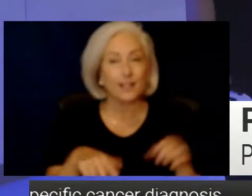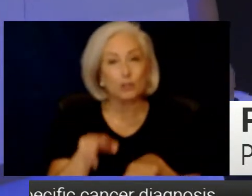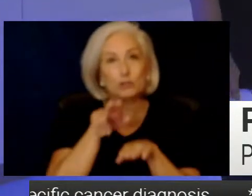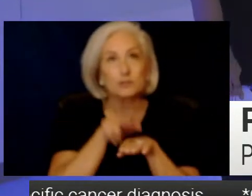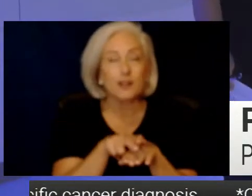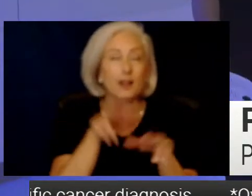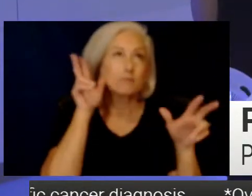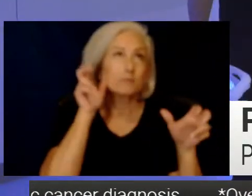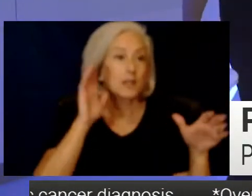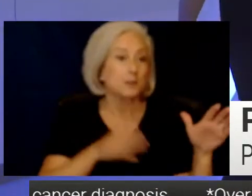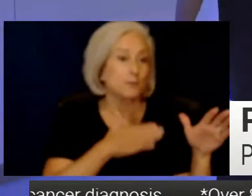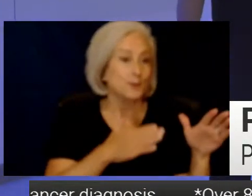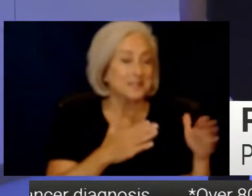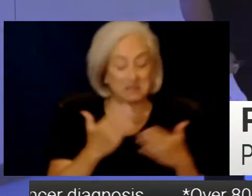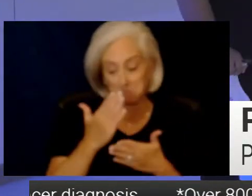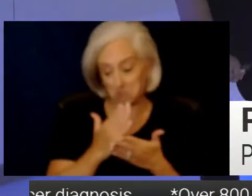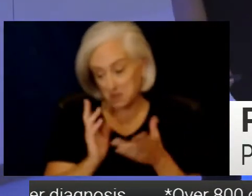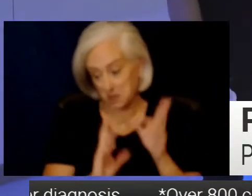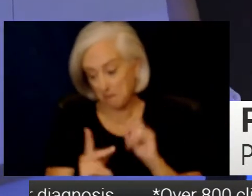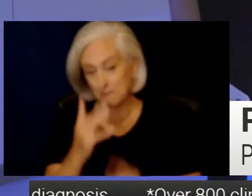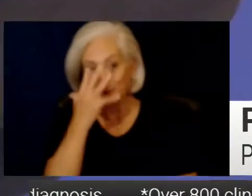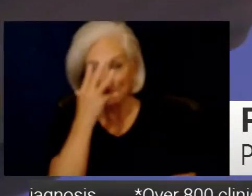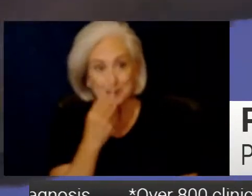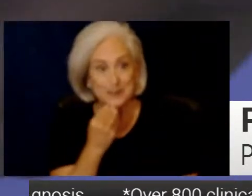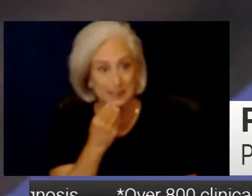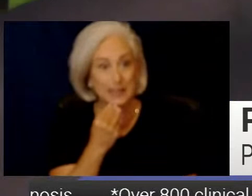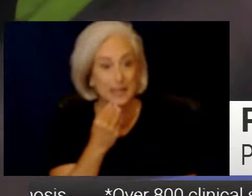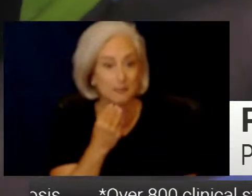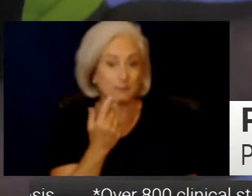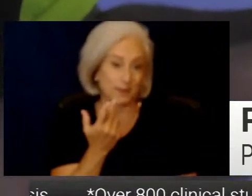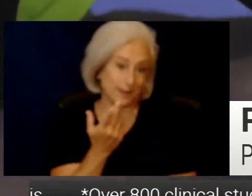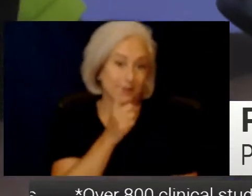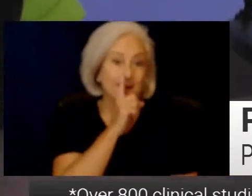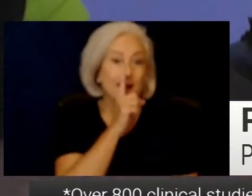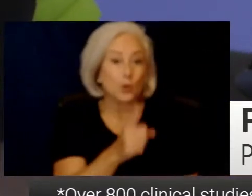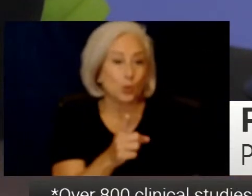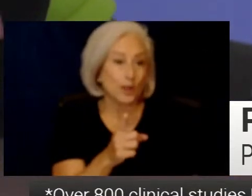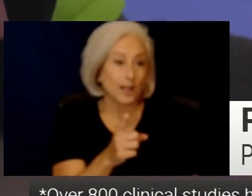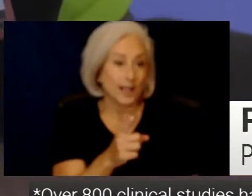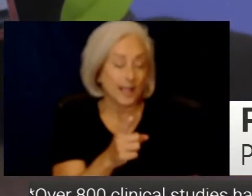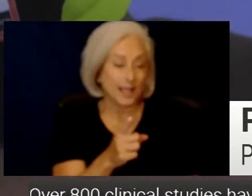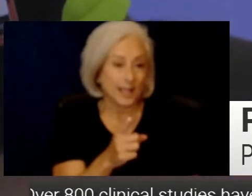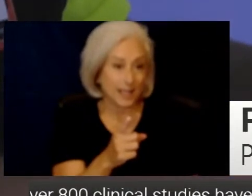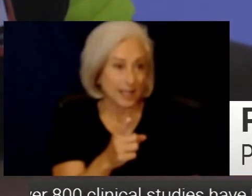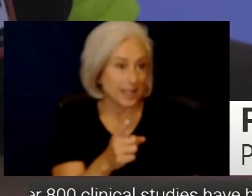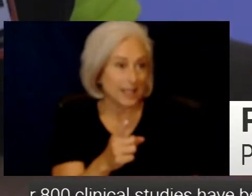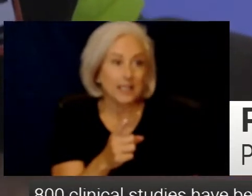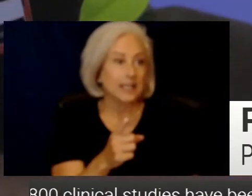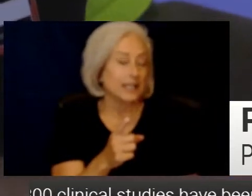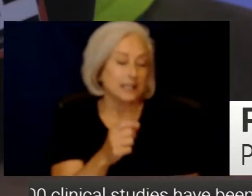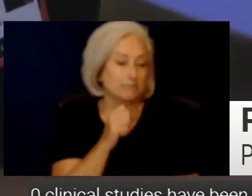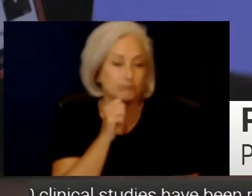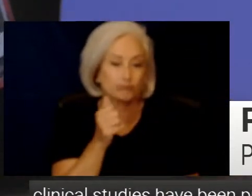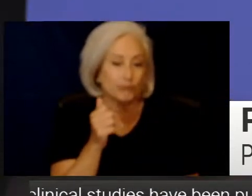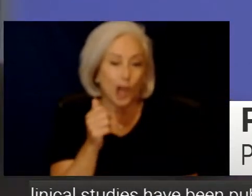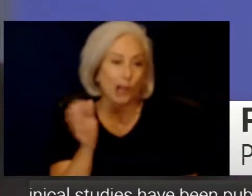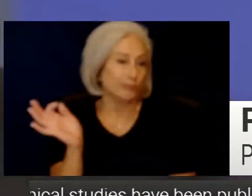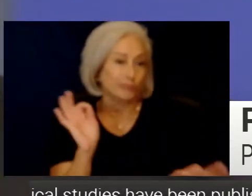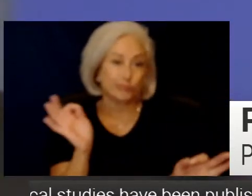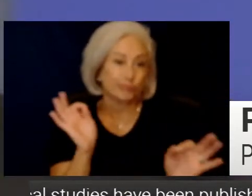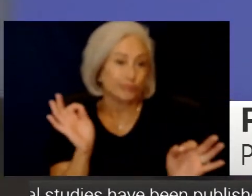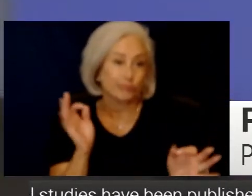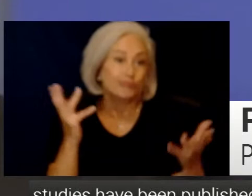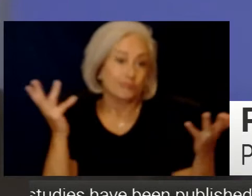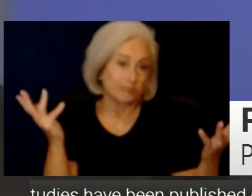nap. It's really, for patients, really not a very a big experience, actually. How long does the therapy actually last?